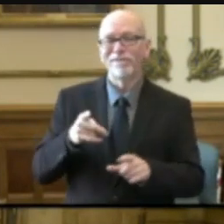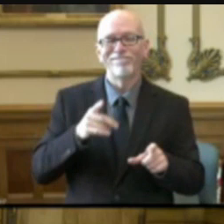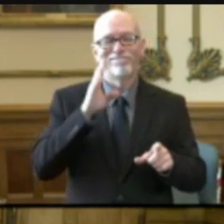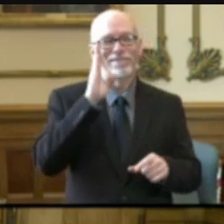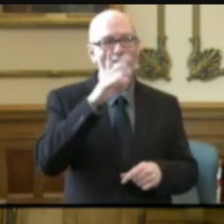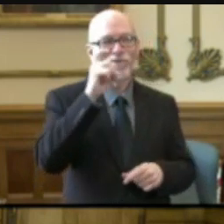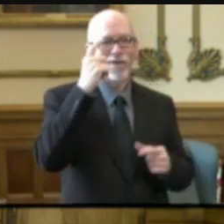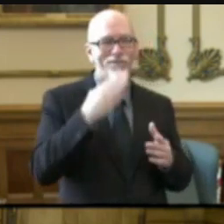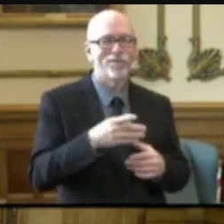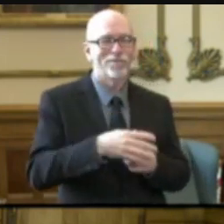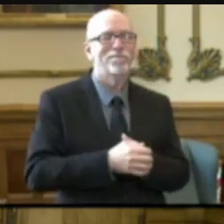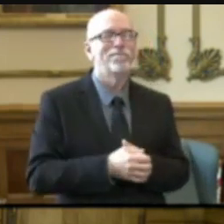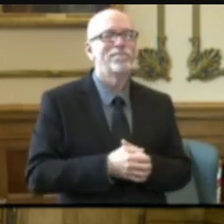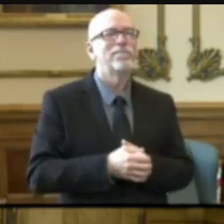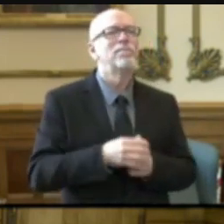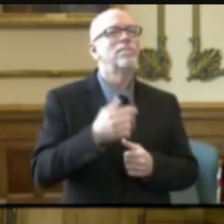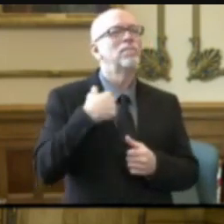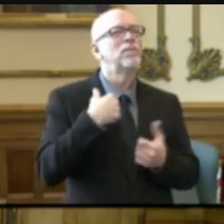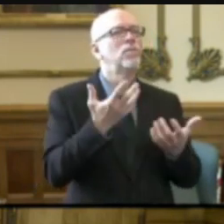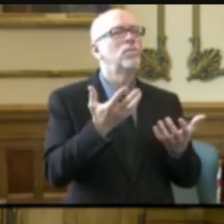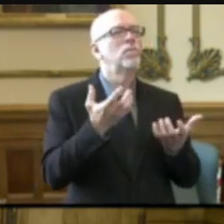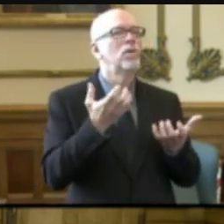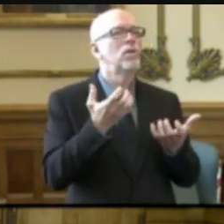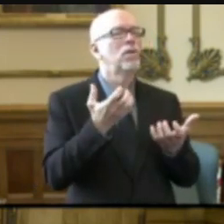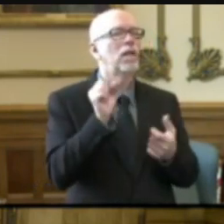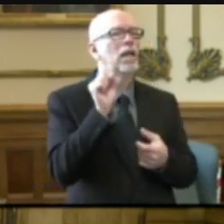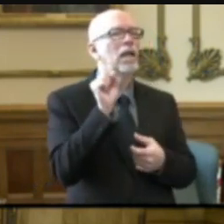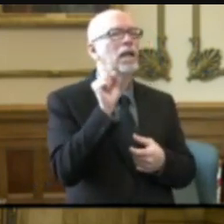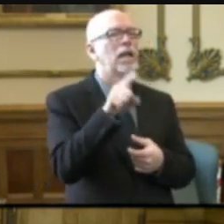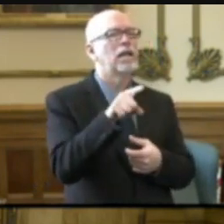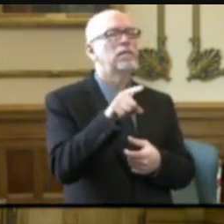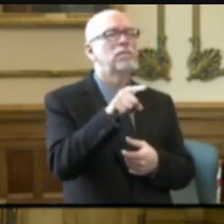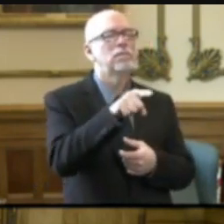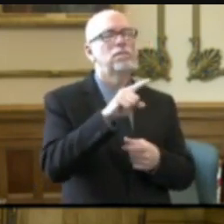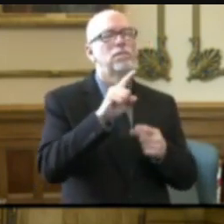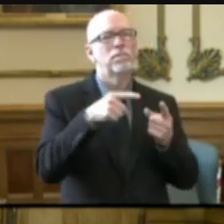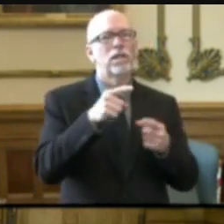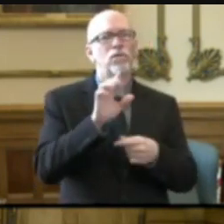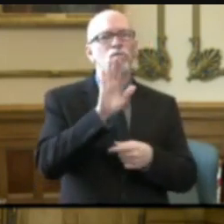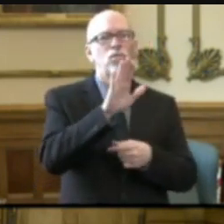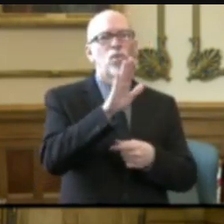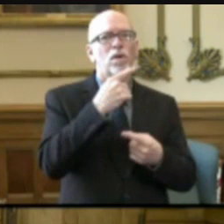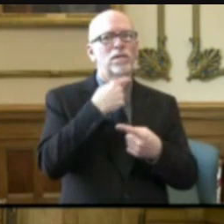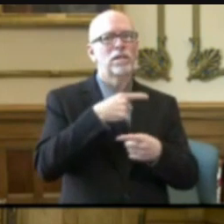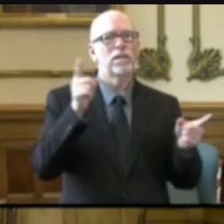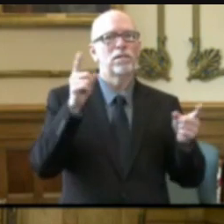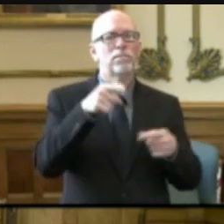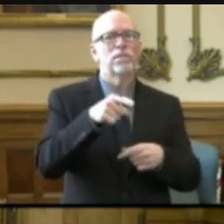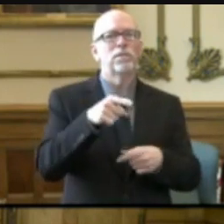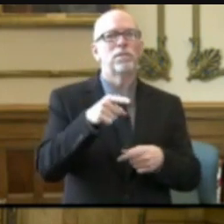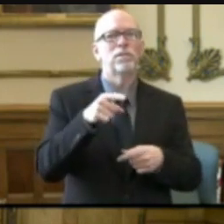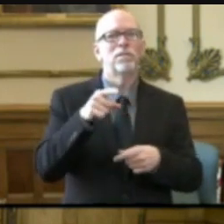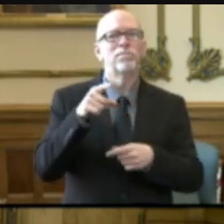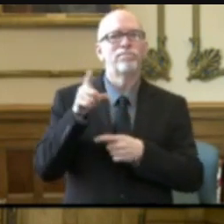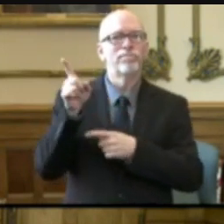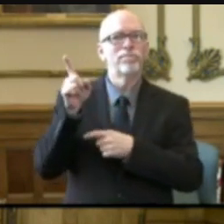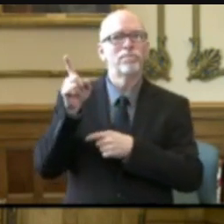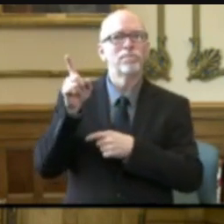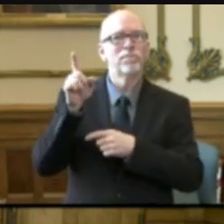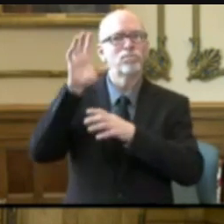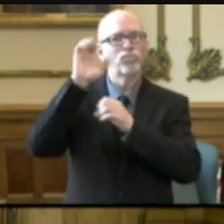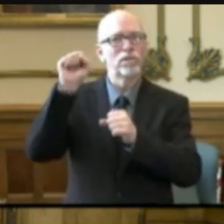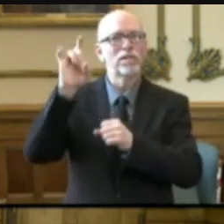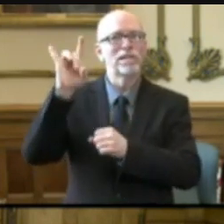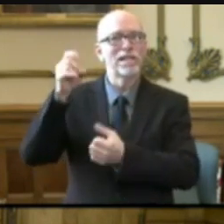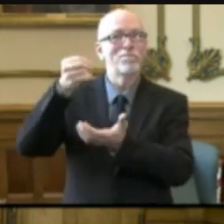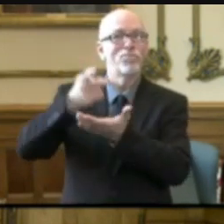Hello, Governor. I wanted to ask you about your announcement that the President has